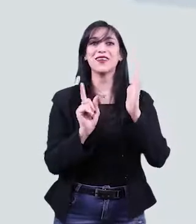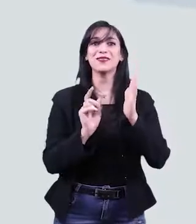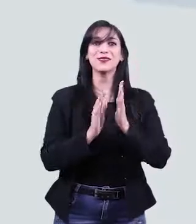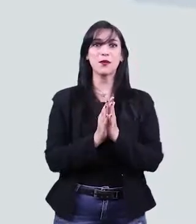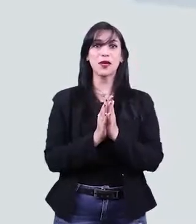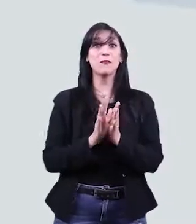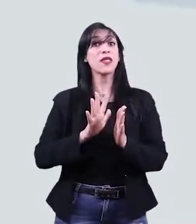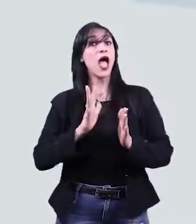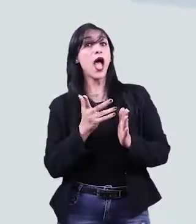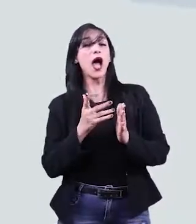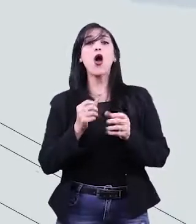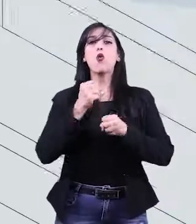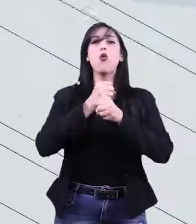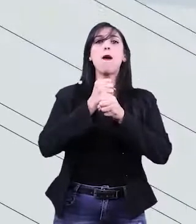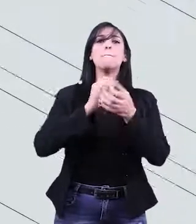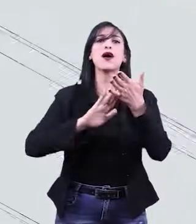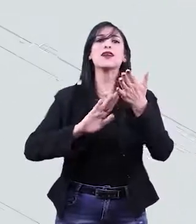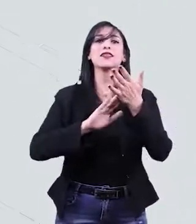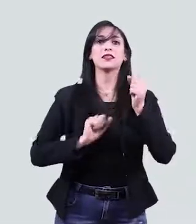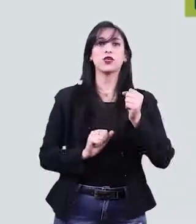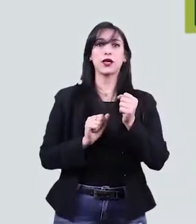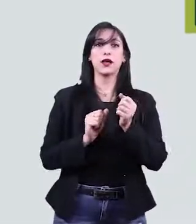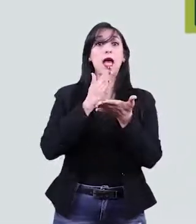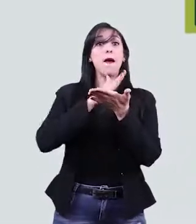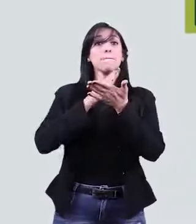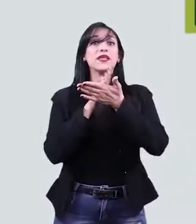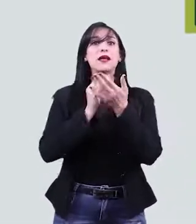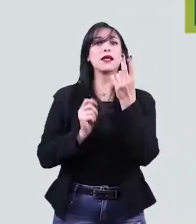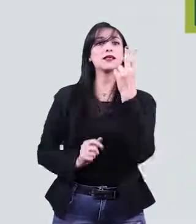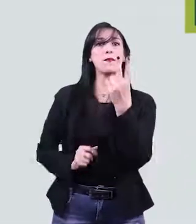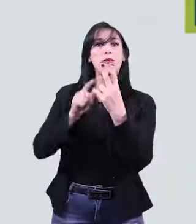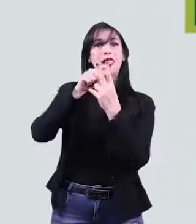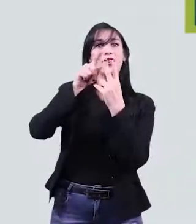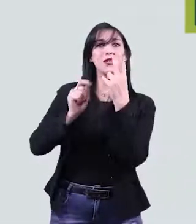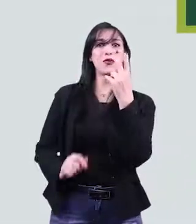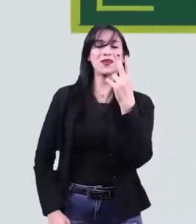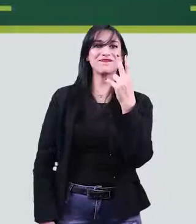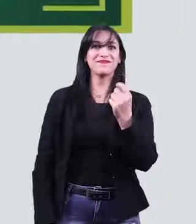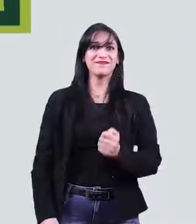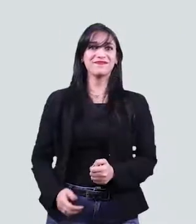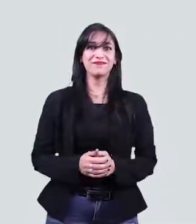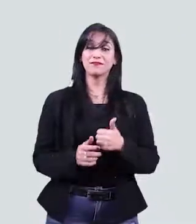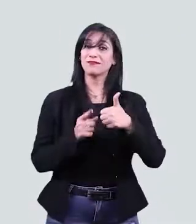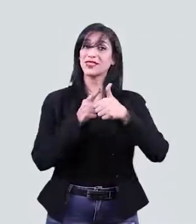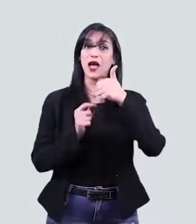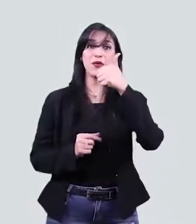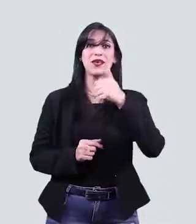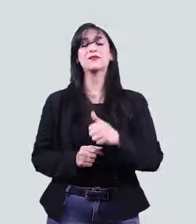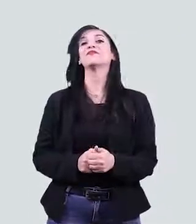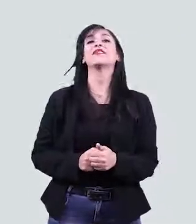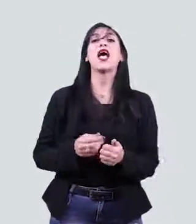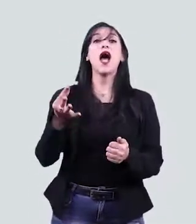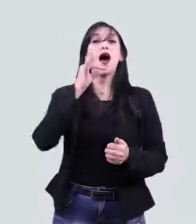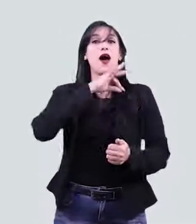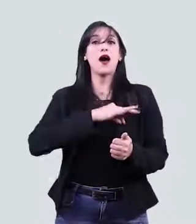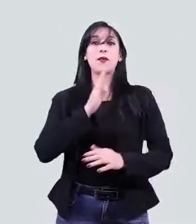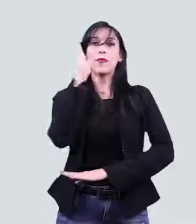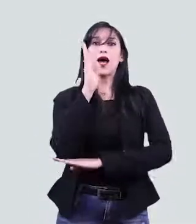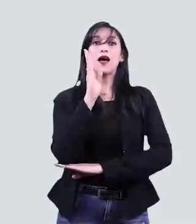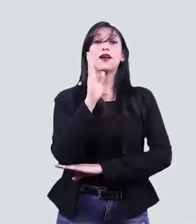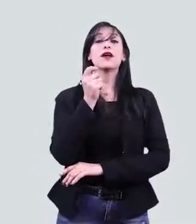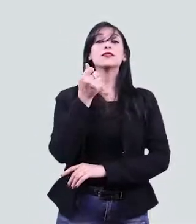Non-systematic or operational risk. Stocks have two types of return. 1. Capital gain, when you